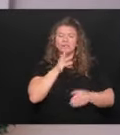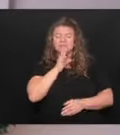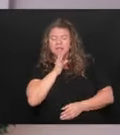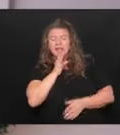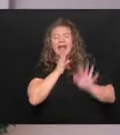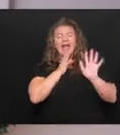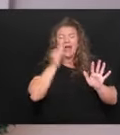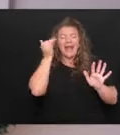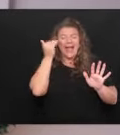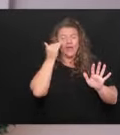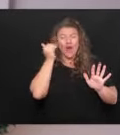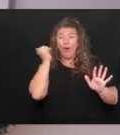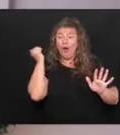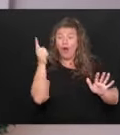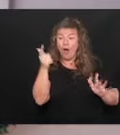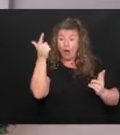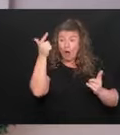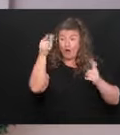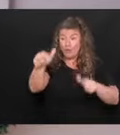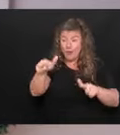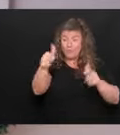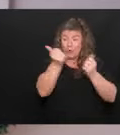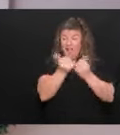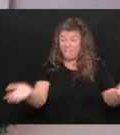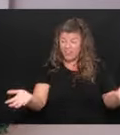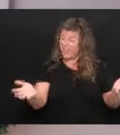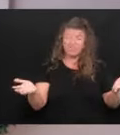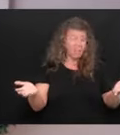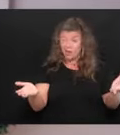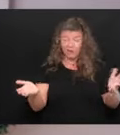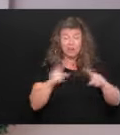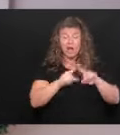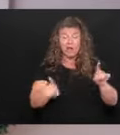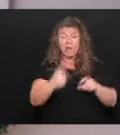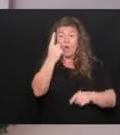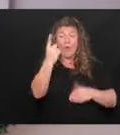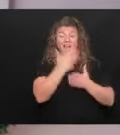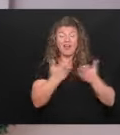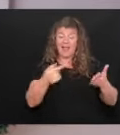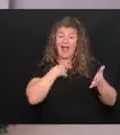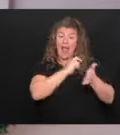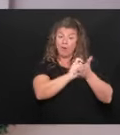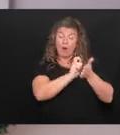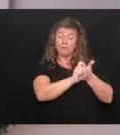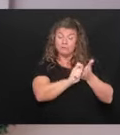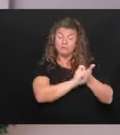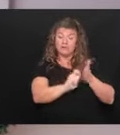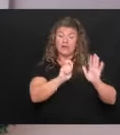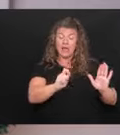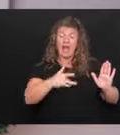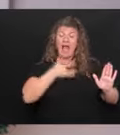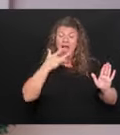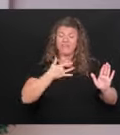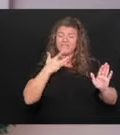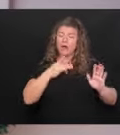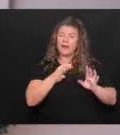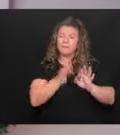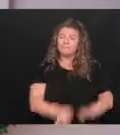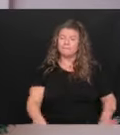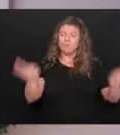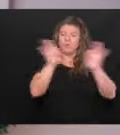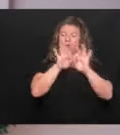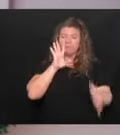is agreeable to almost anything these days, but one of the things that I wrote about was that I thought a key element to